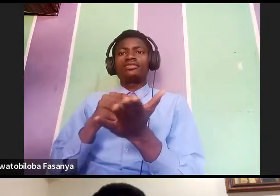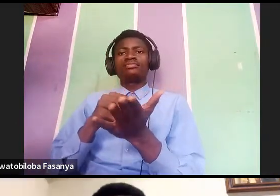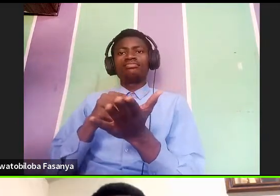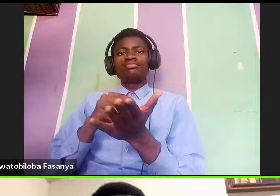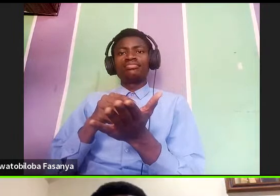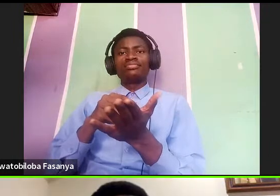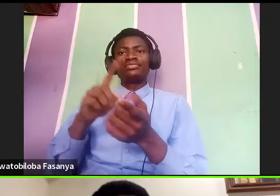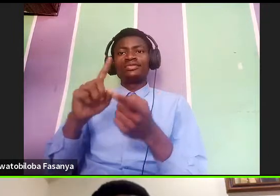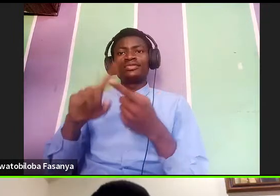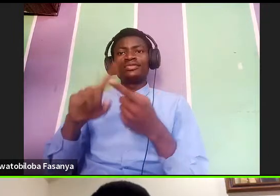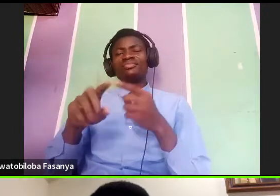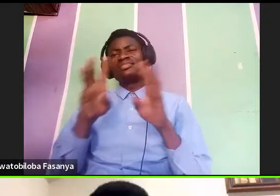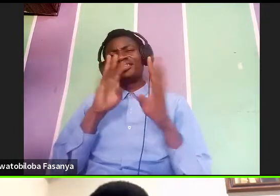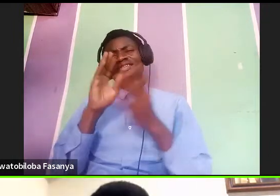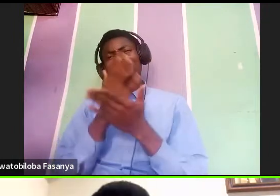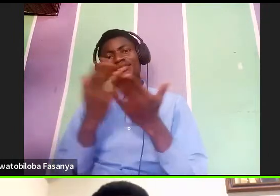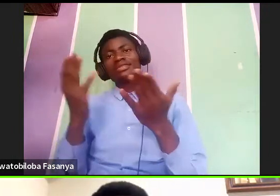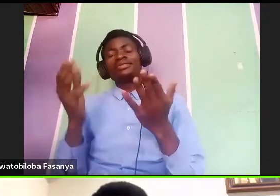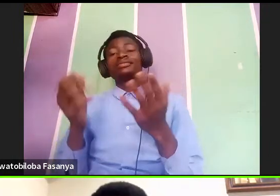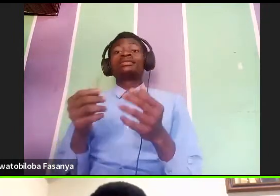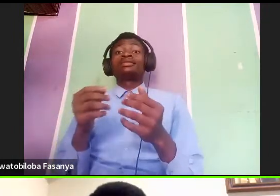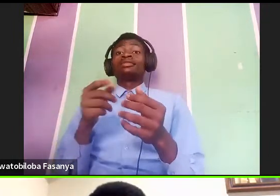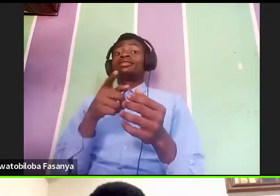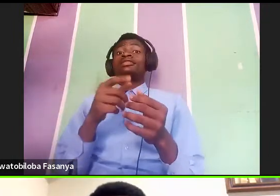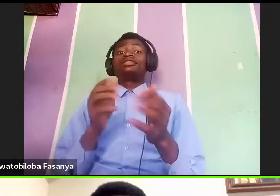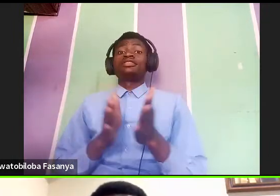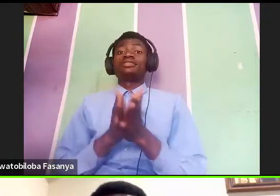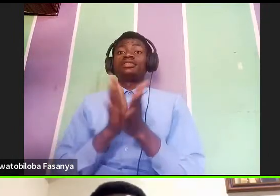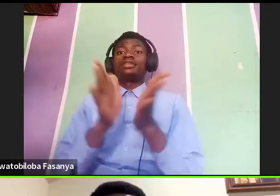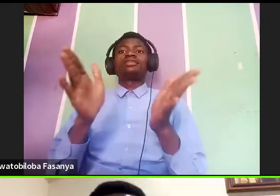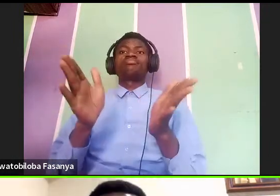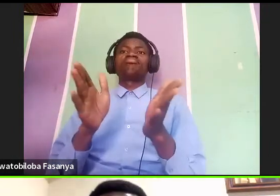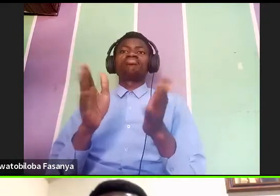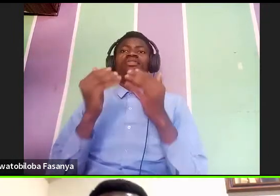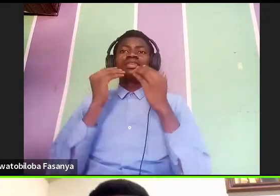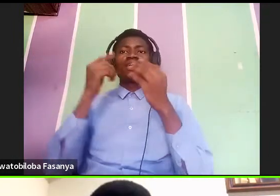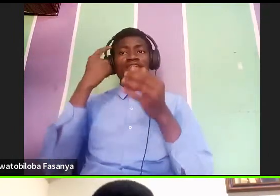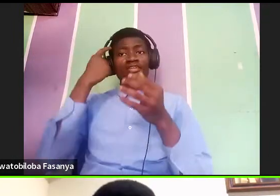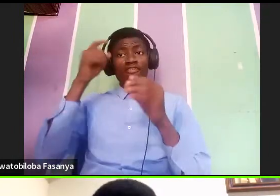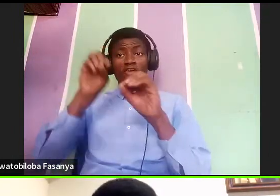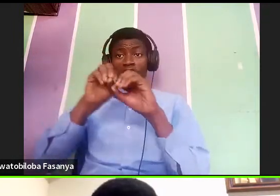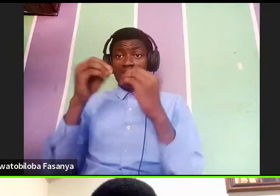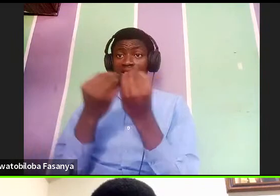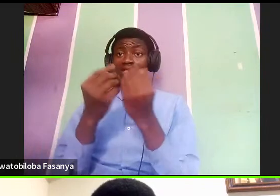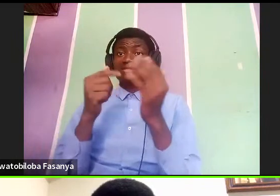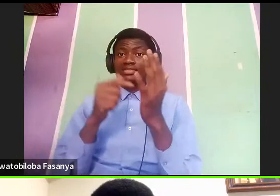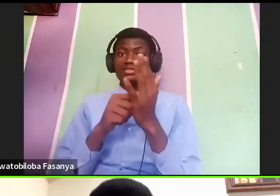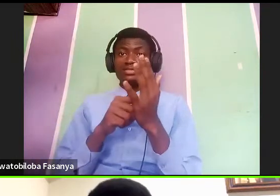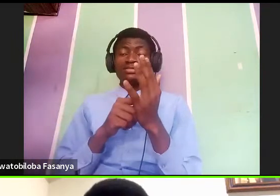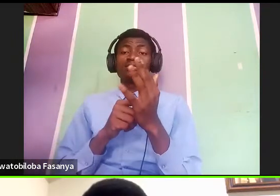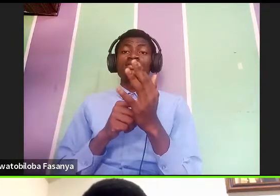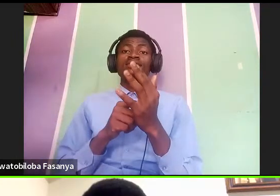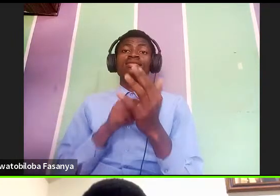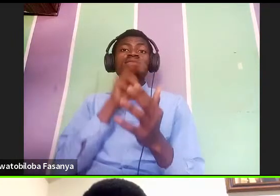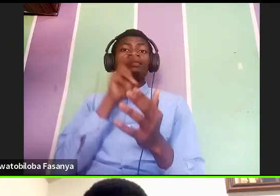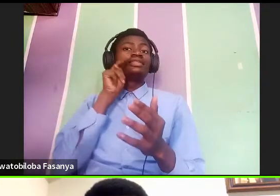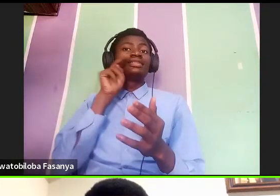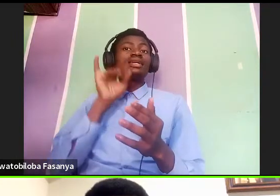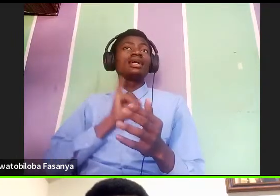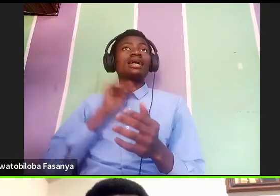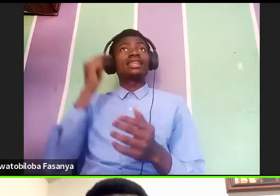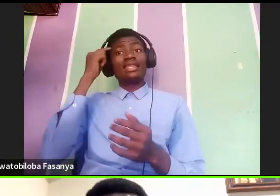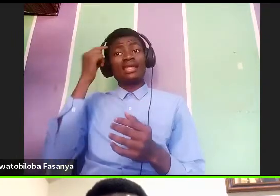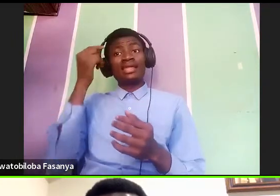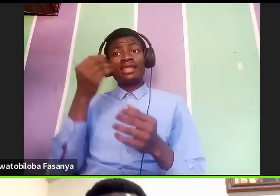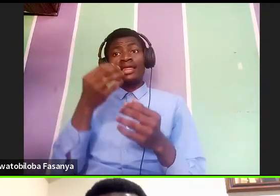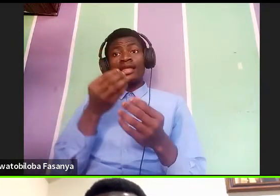something. I mean, generally, I'd say thank you very much for putting this together. Nigeria, I think information is very, very